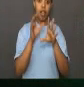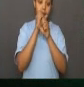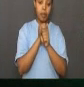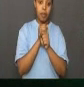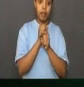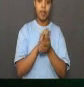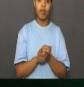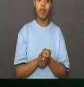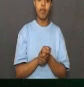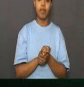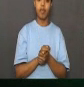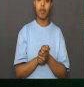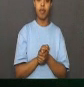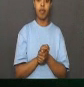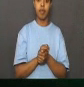Time's up.